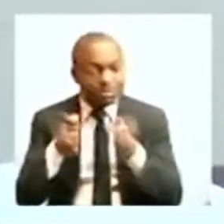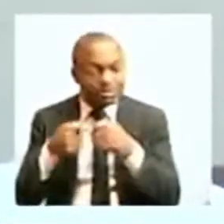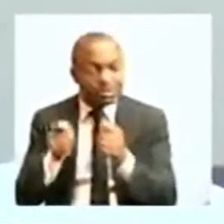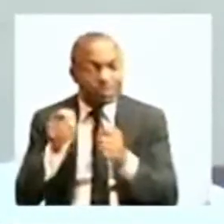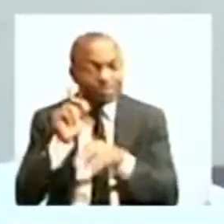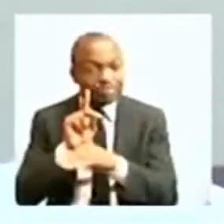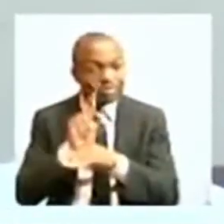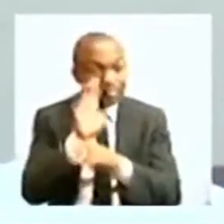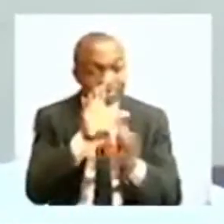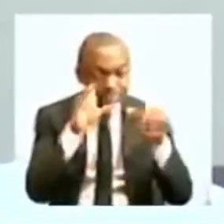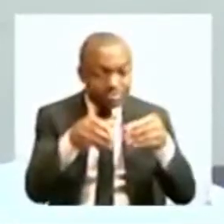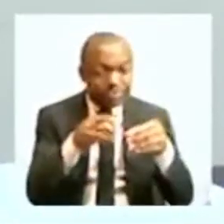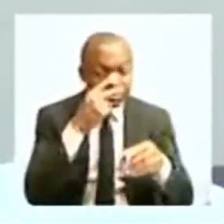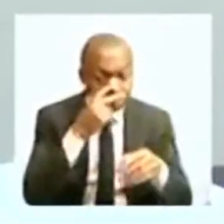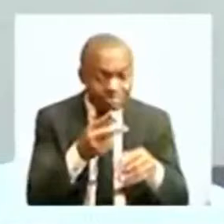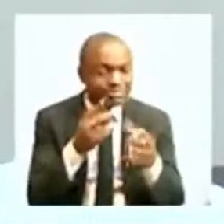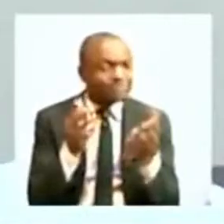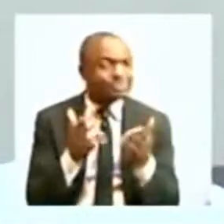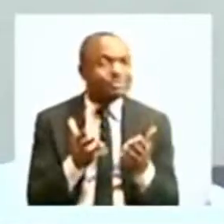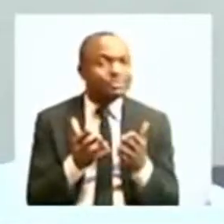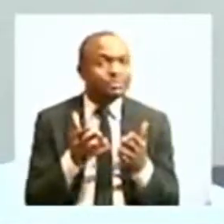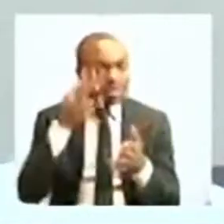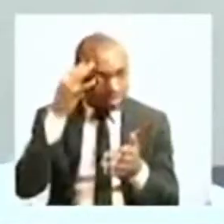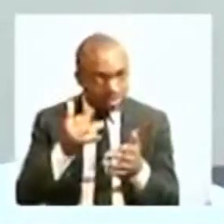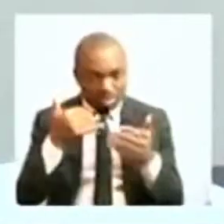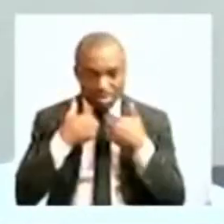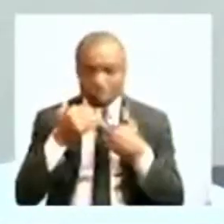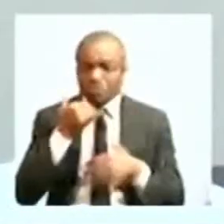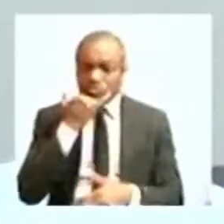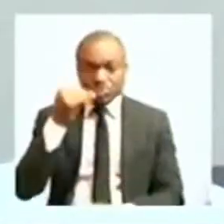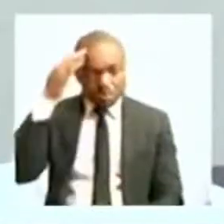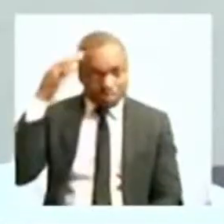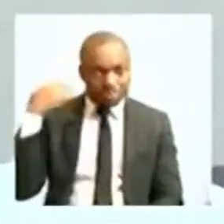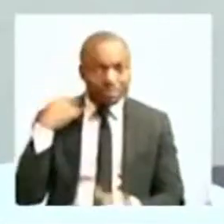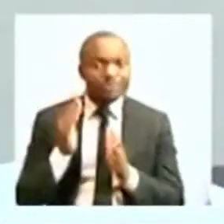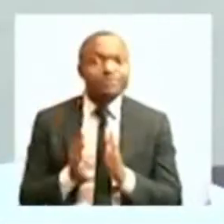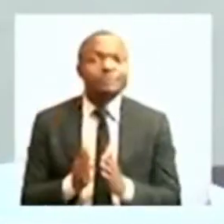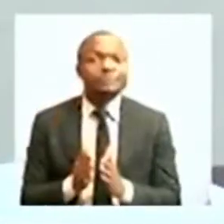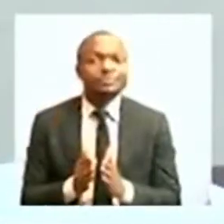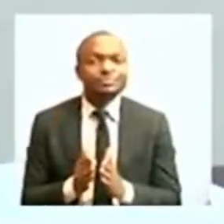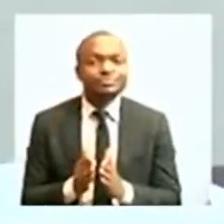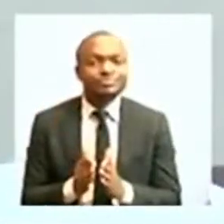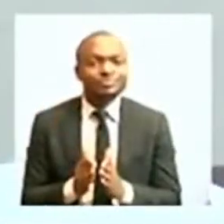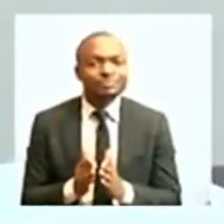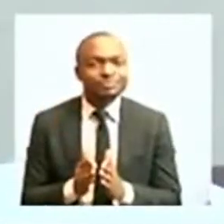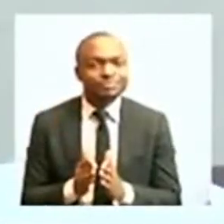their communities, they don't see them because they have got wrong officers.